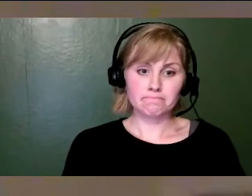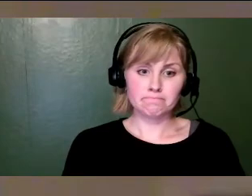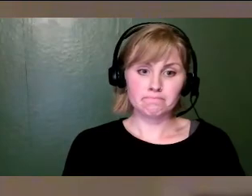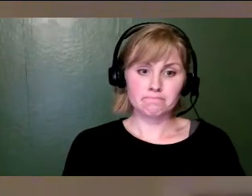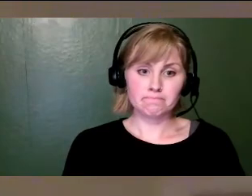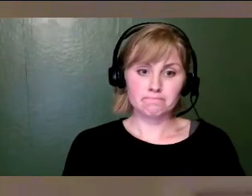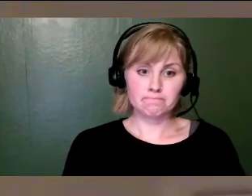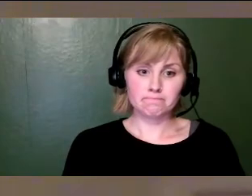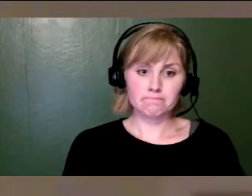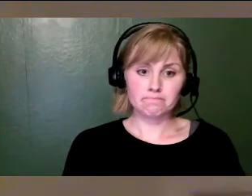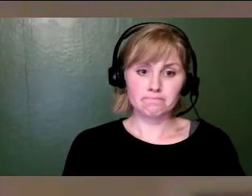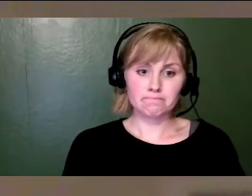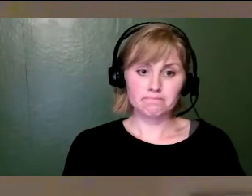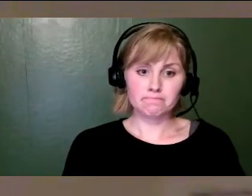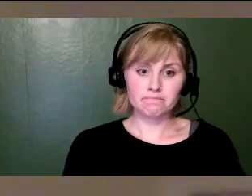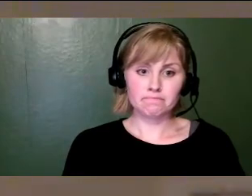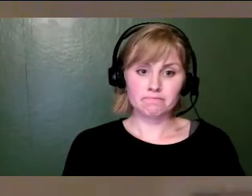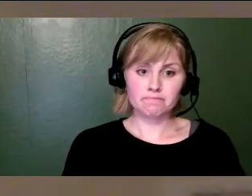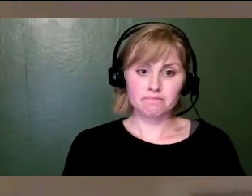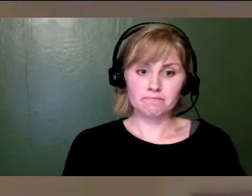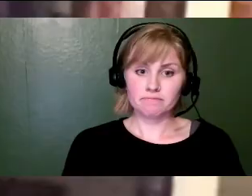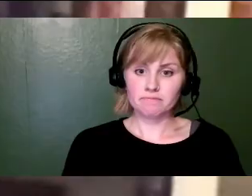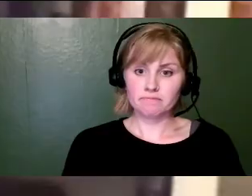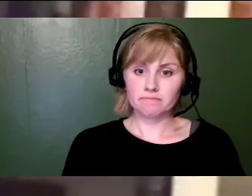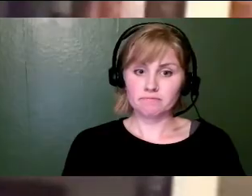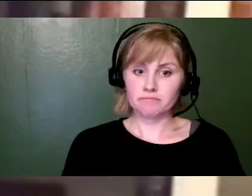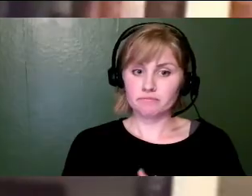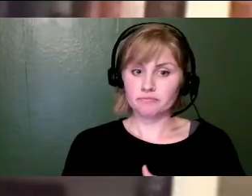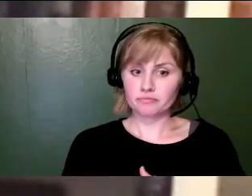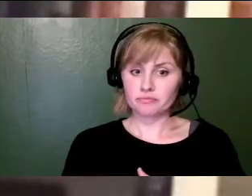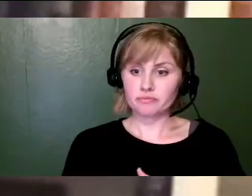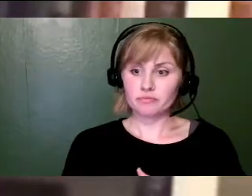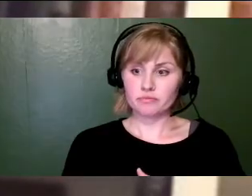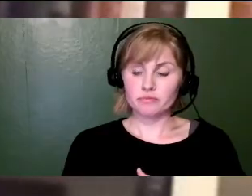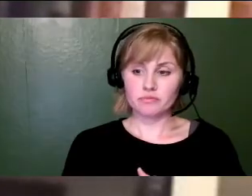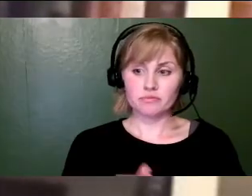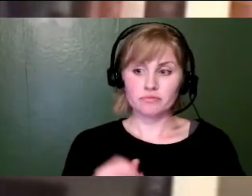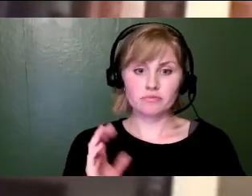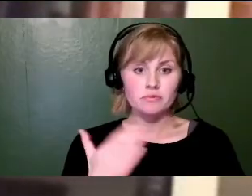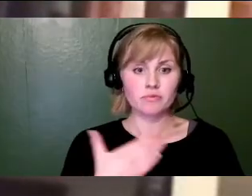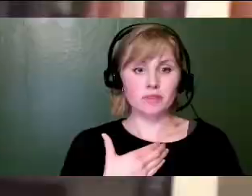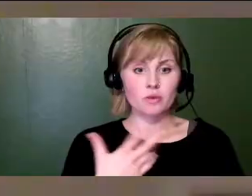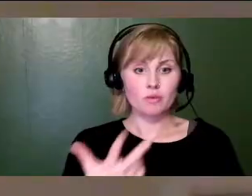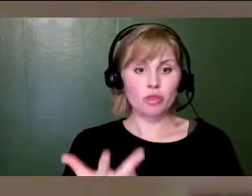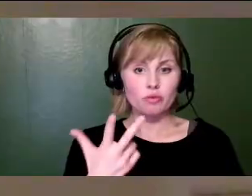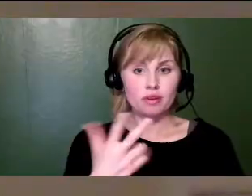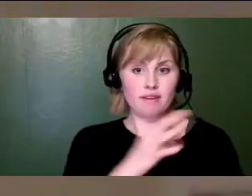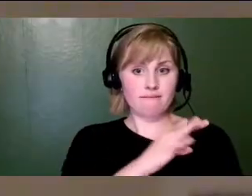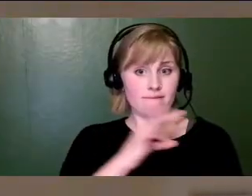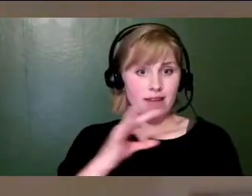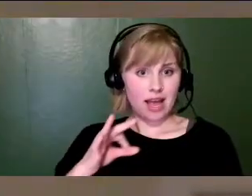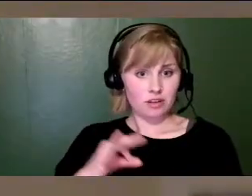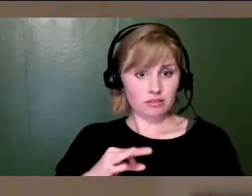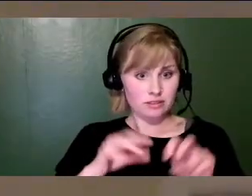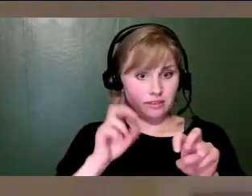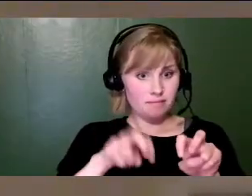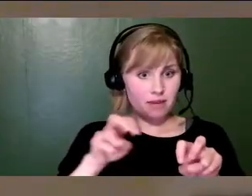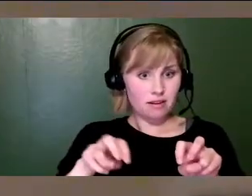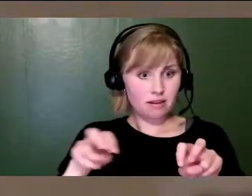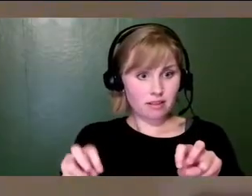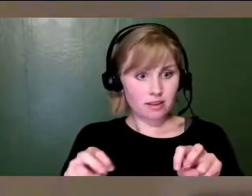And our three faculty panelists, Professor Curry, you haven't really done much of it yet, except the start of